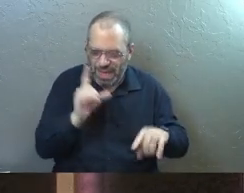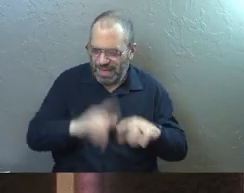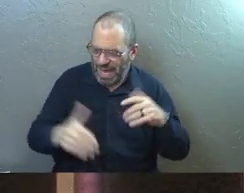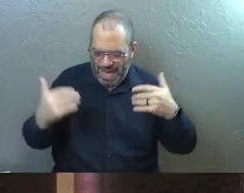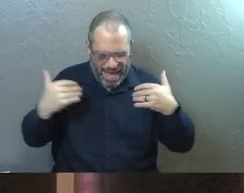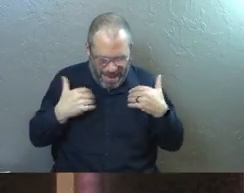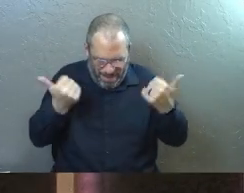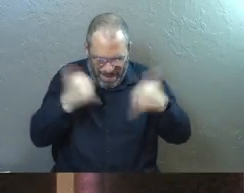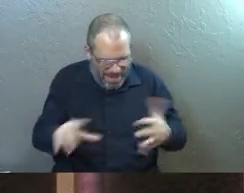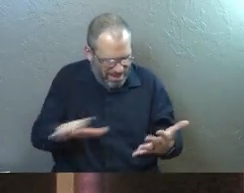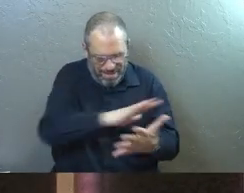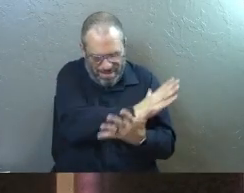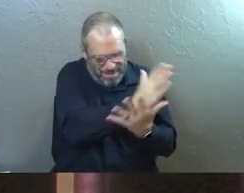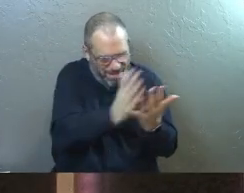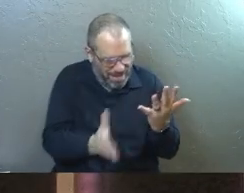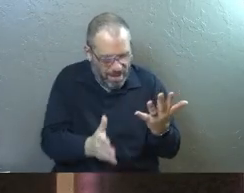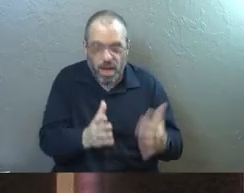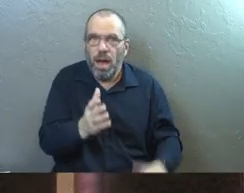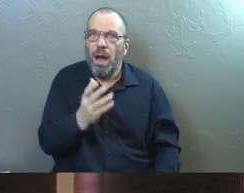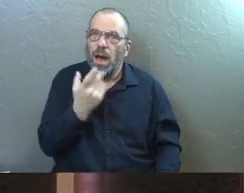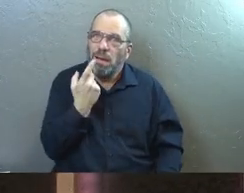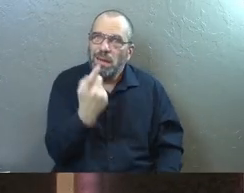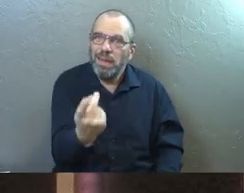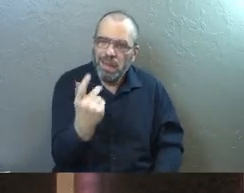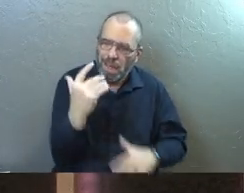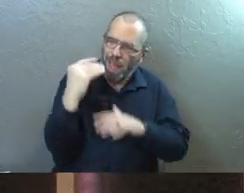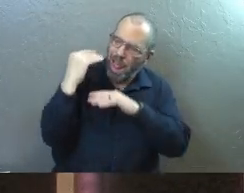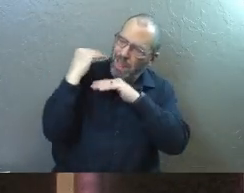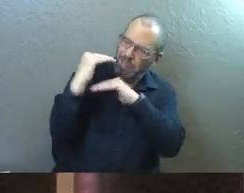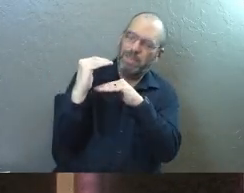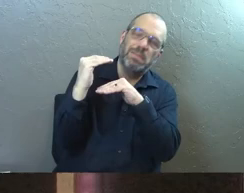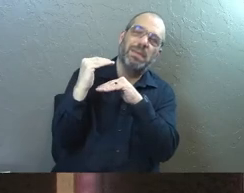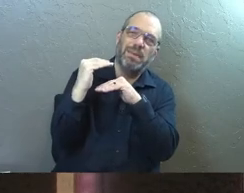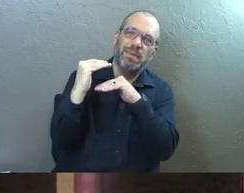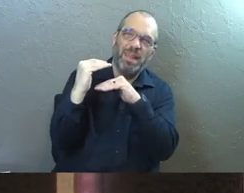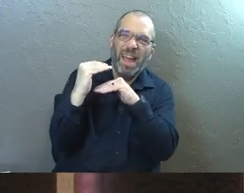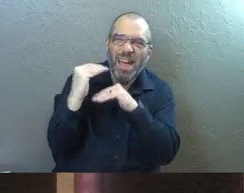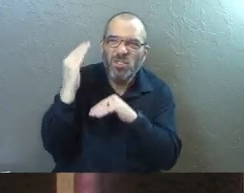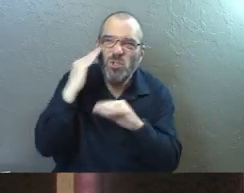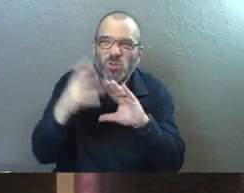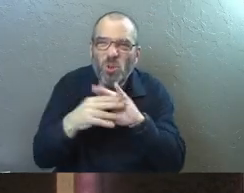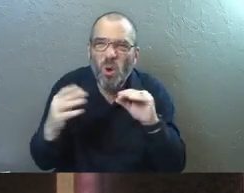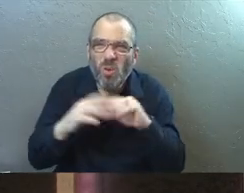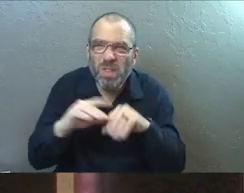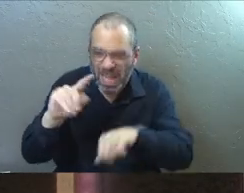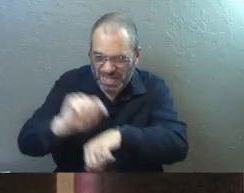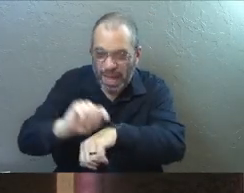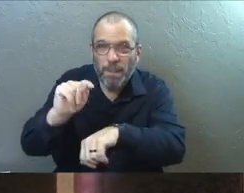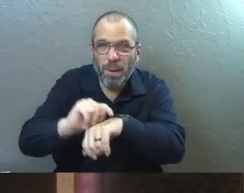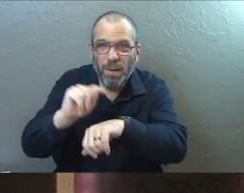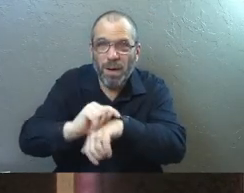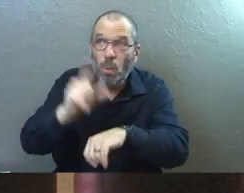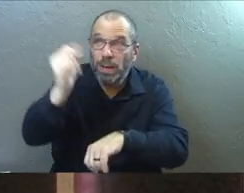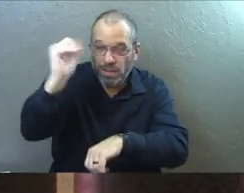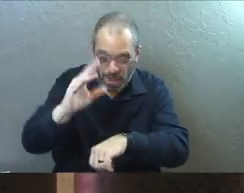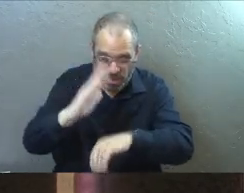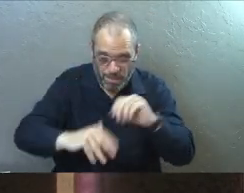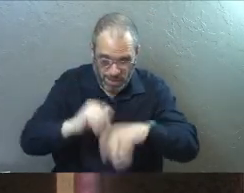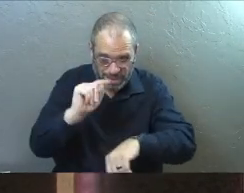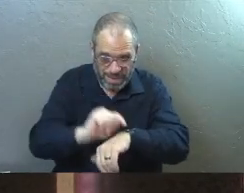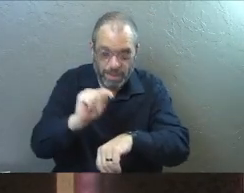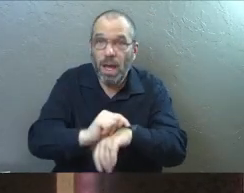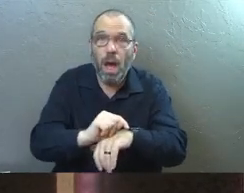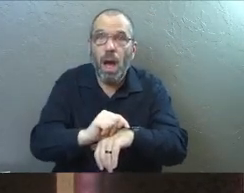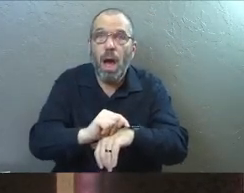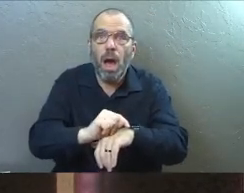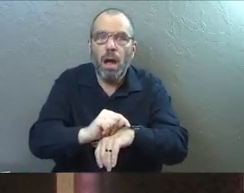can't have any of those things. We are limited. Some of you guys know the story of the temple. Even when God builds the temple, what does he